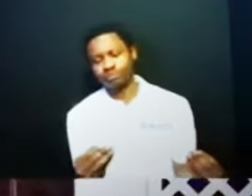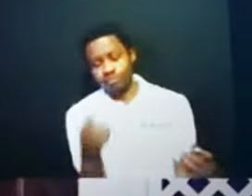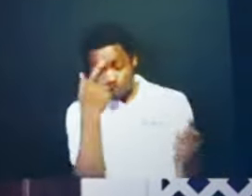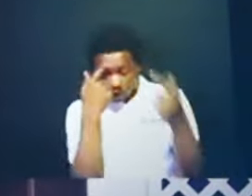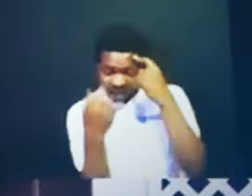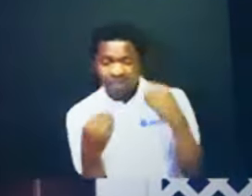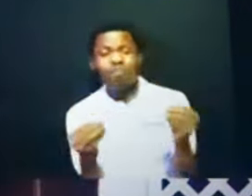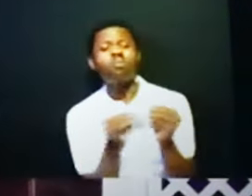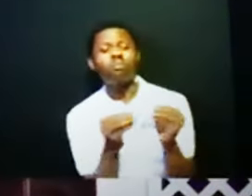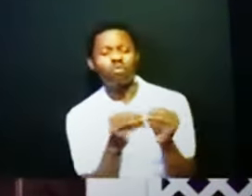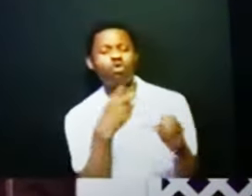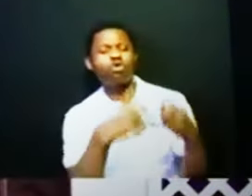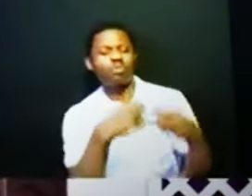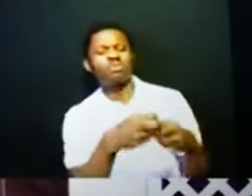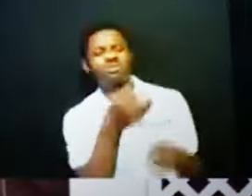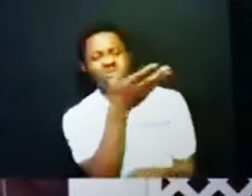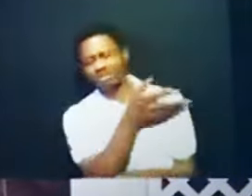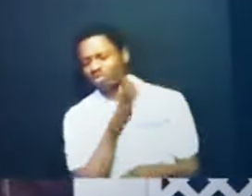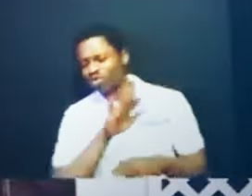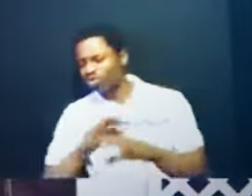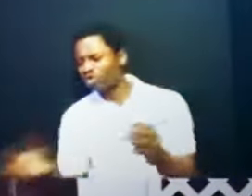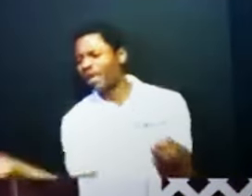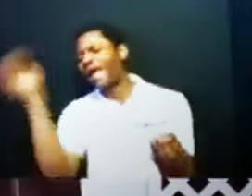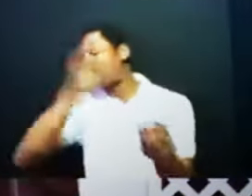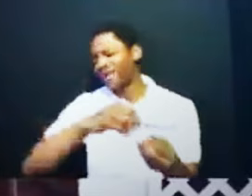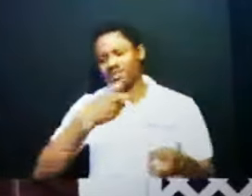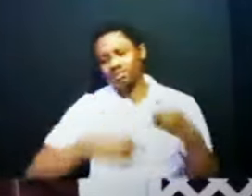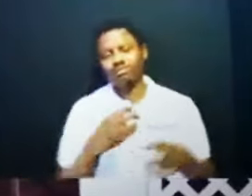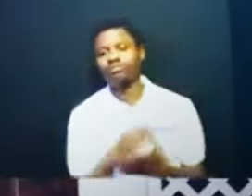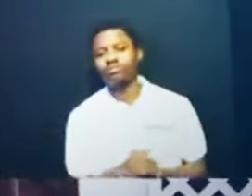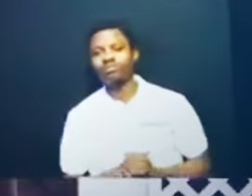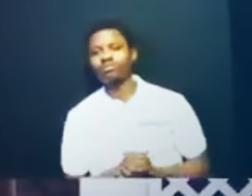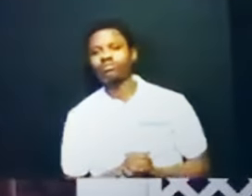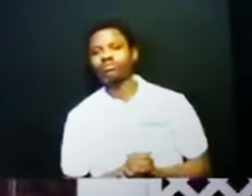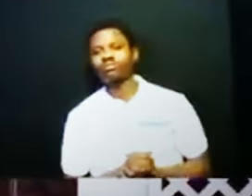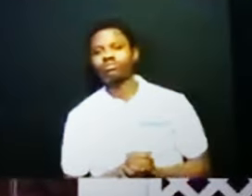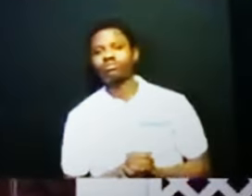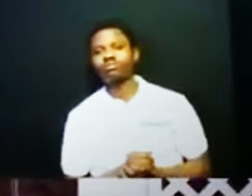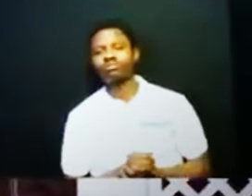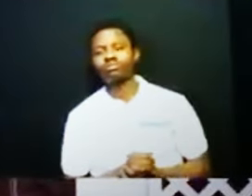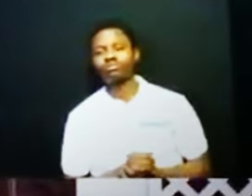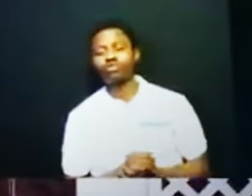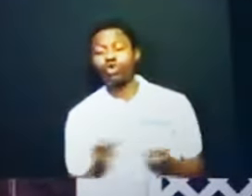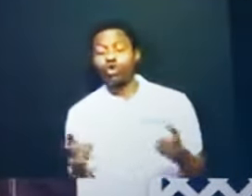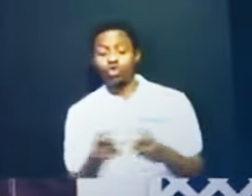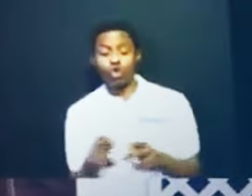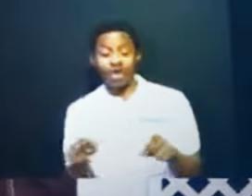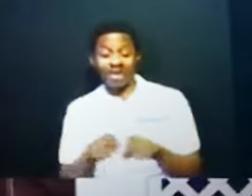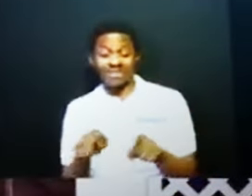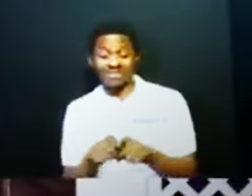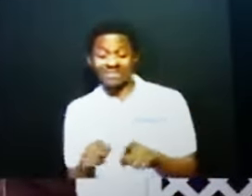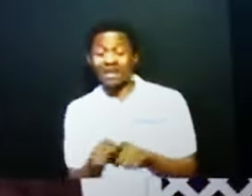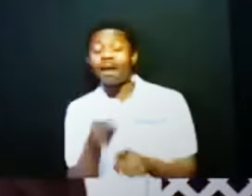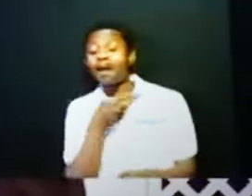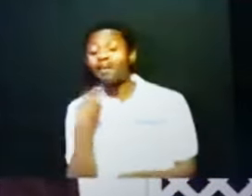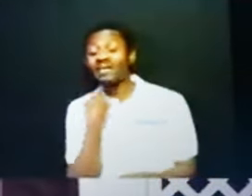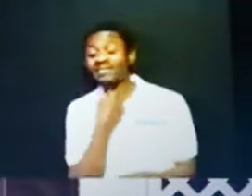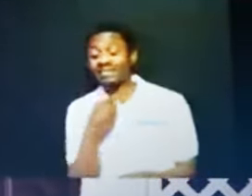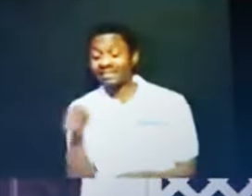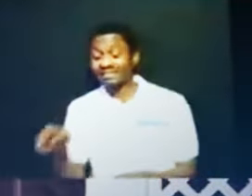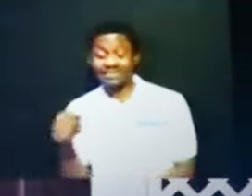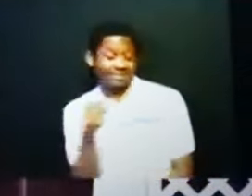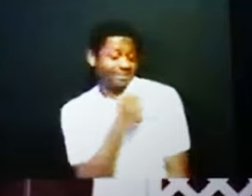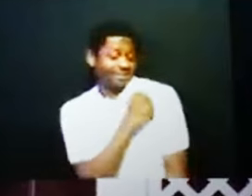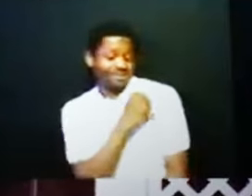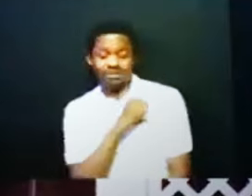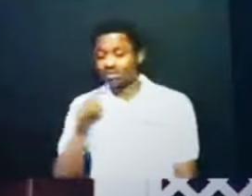already. So, as a pastor, Timothy should not add on to the issues. Now,